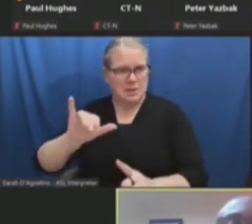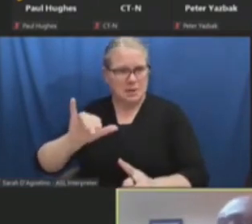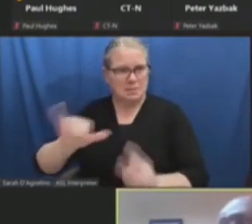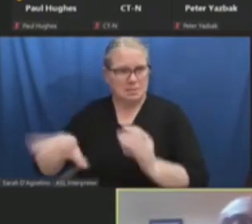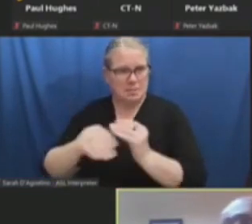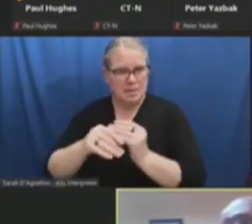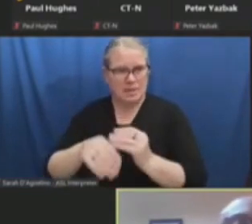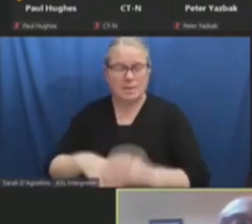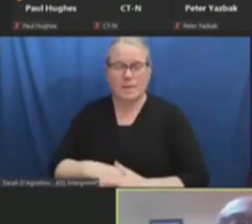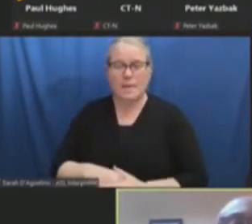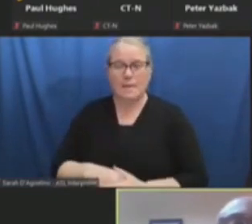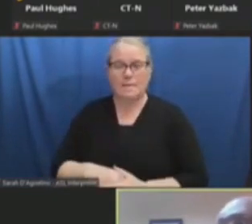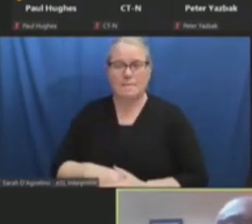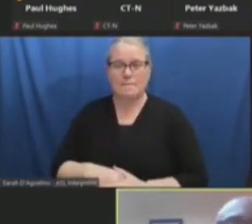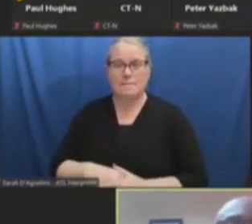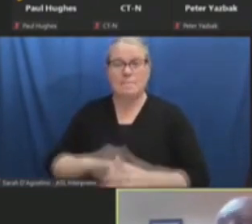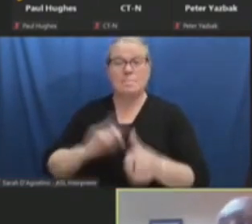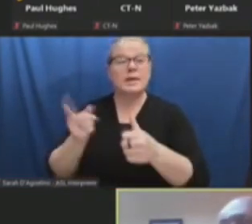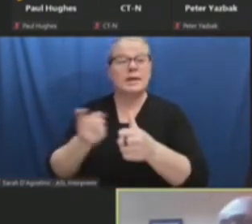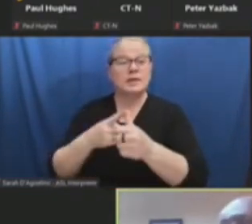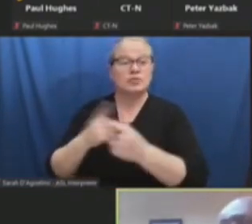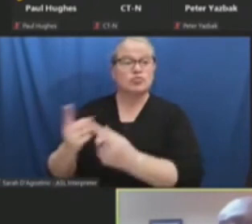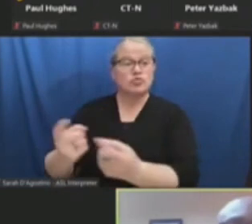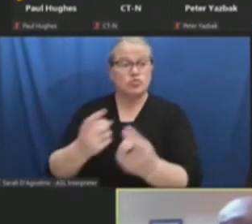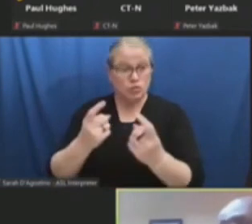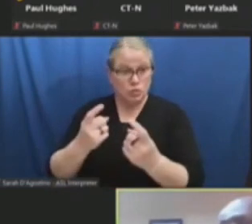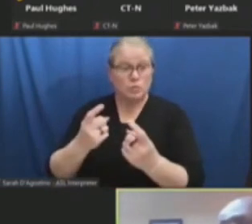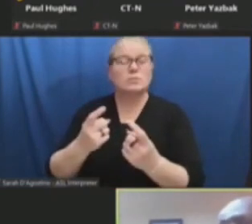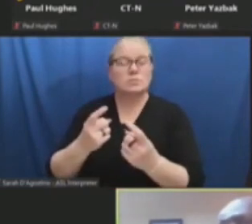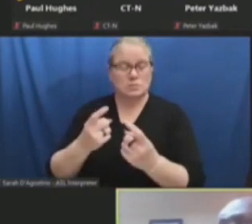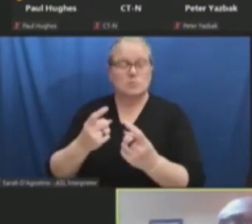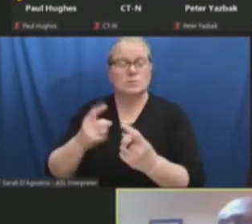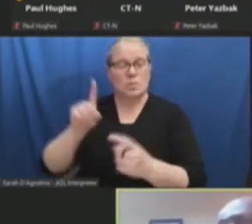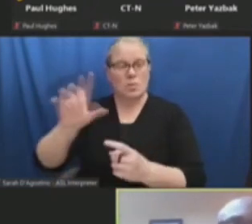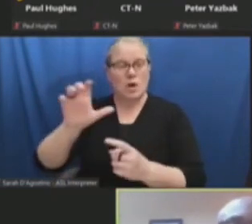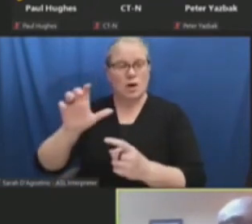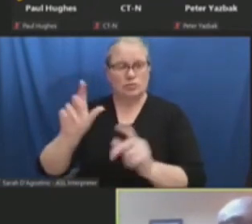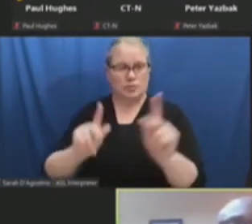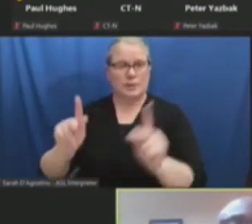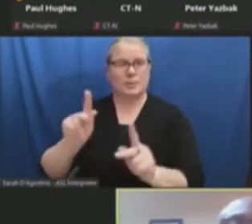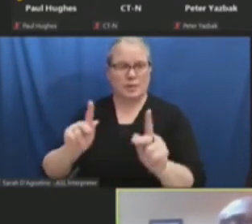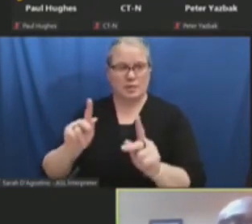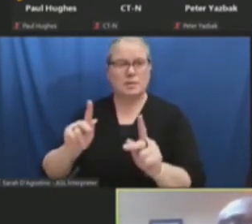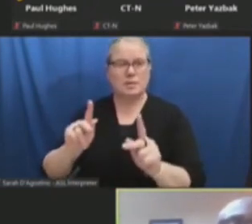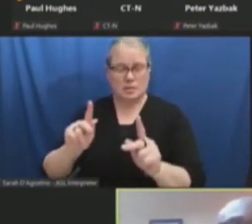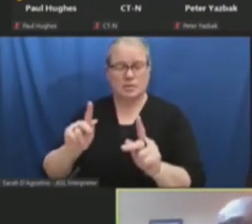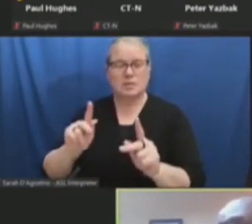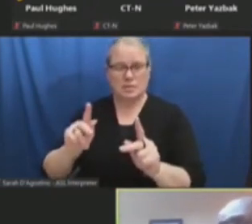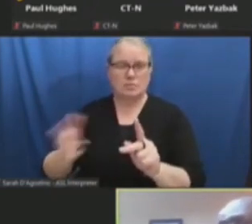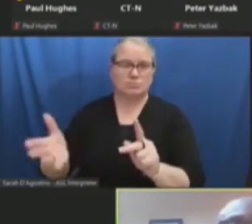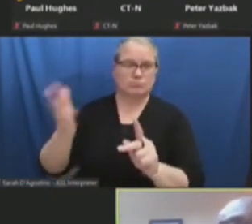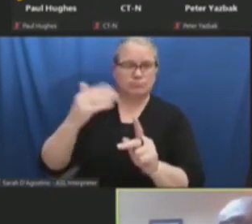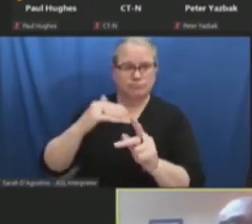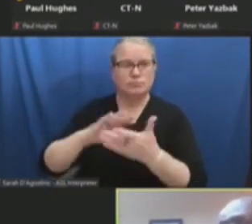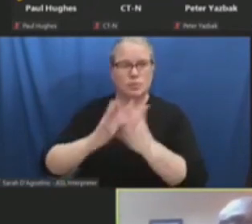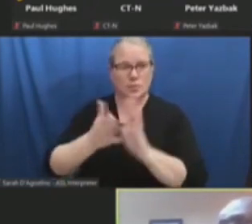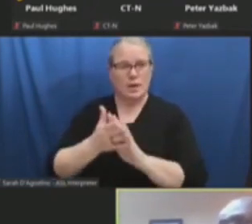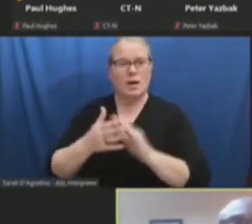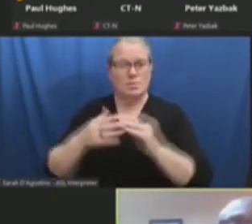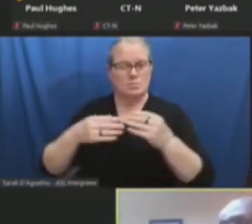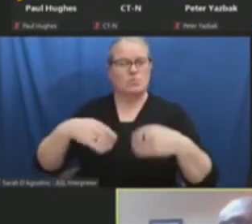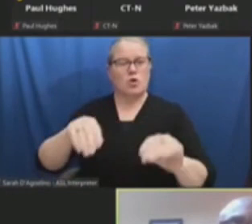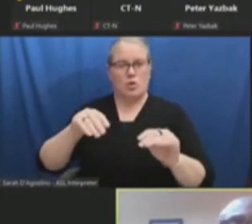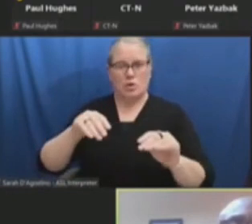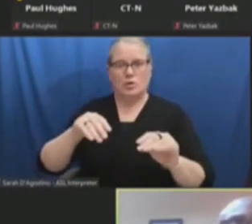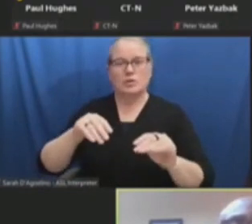recruiting will include 100 brokers, 100 candidates to become brokers in the state of Connecticut. And we are targeting the